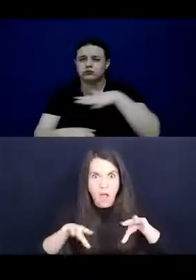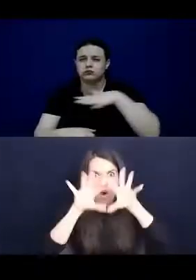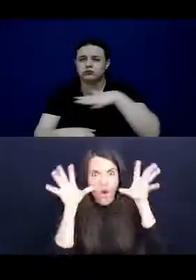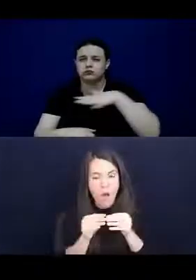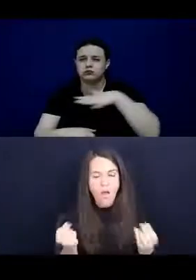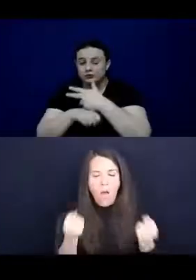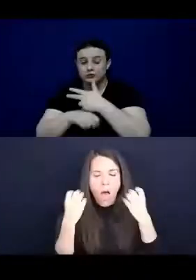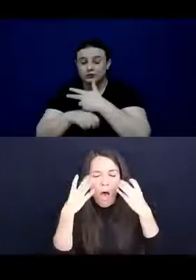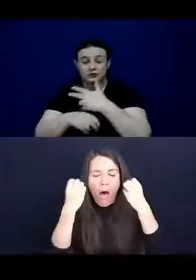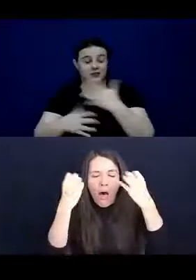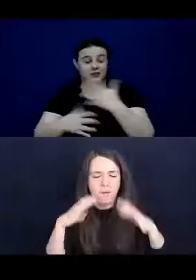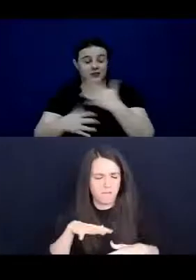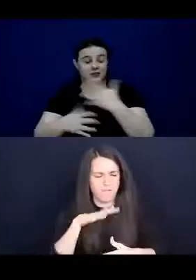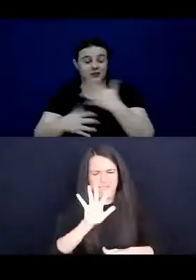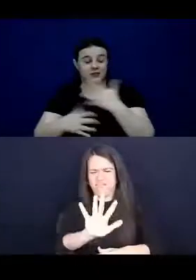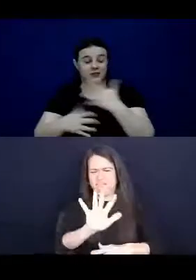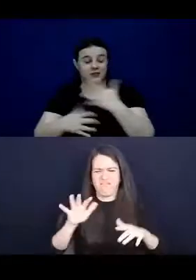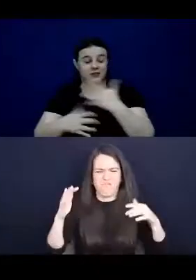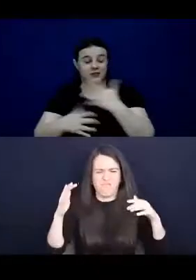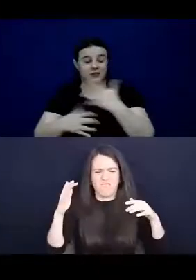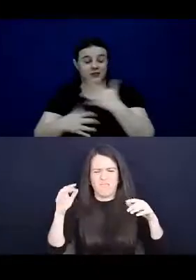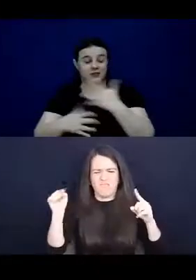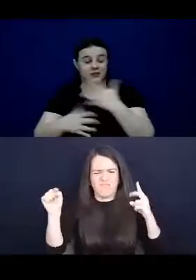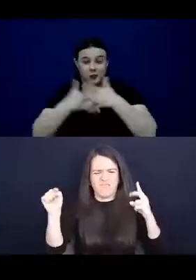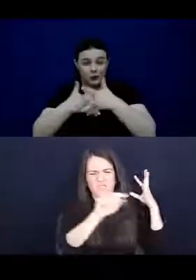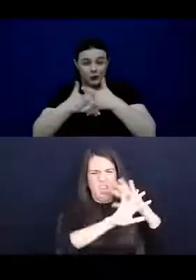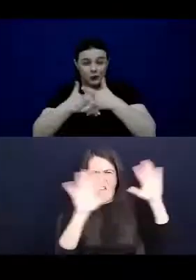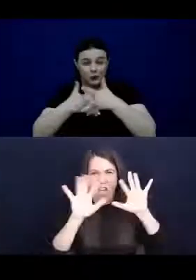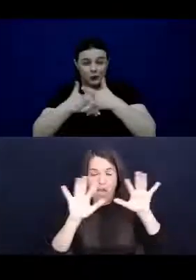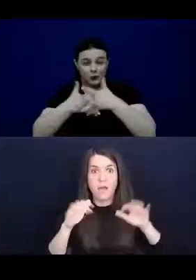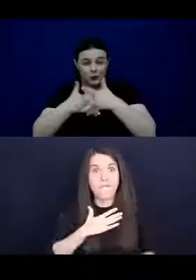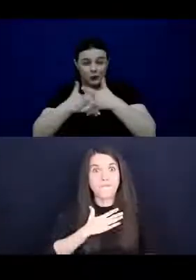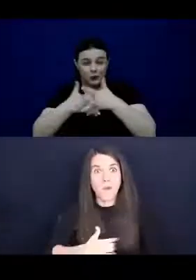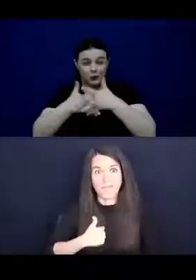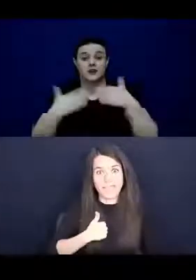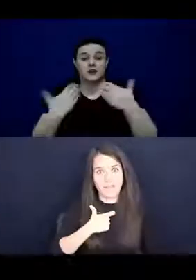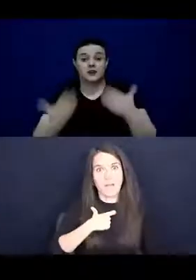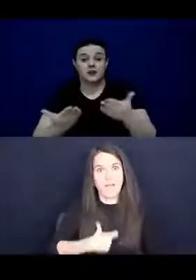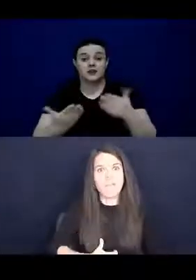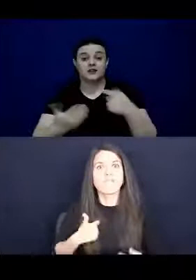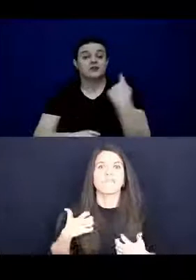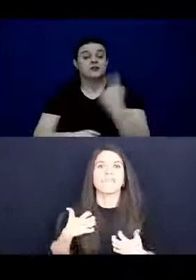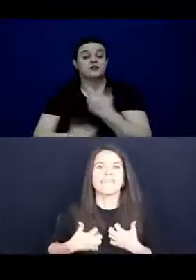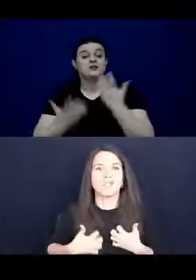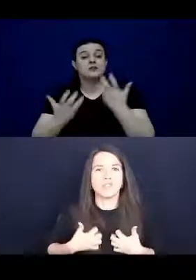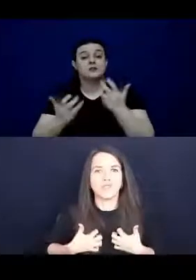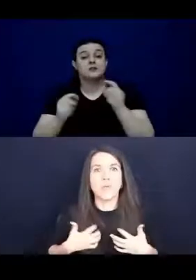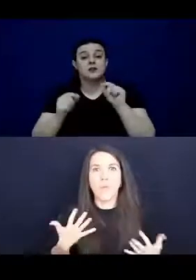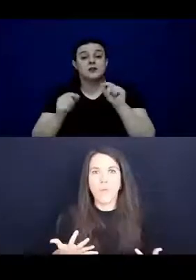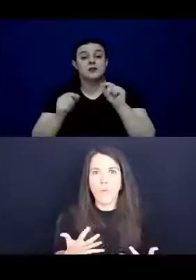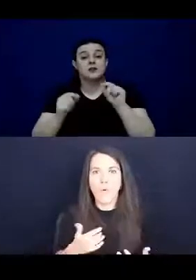do and extremely slow. So really what we want is for the user to control the flow of information by